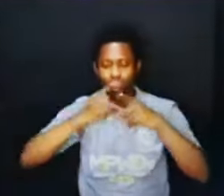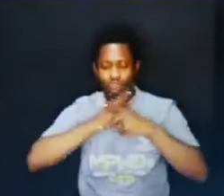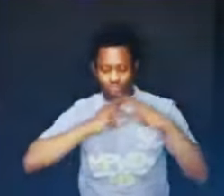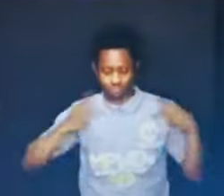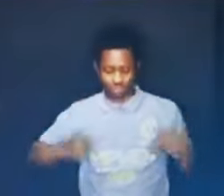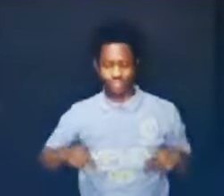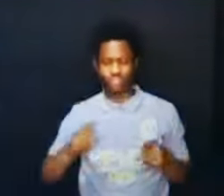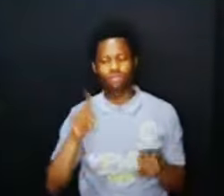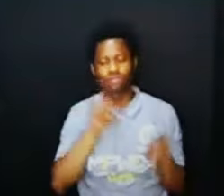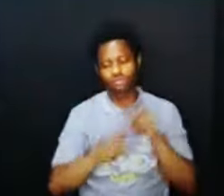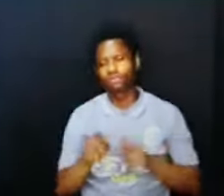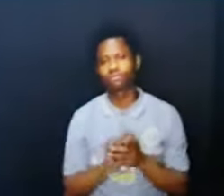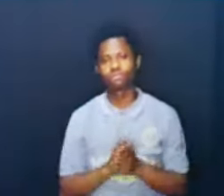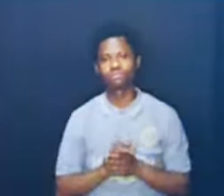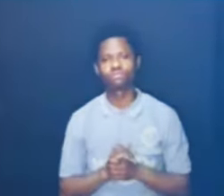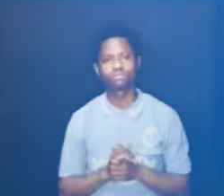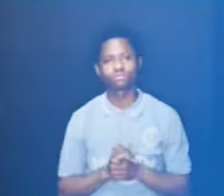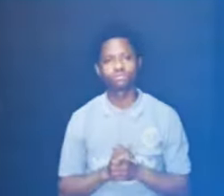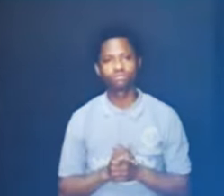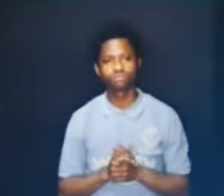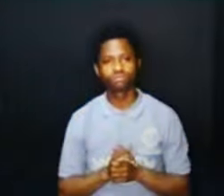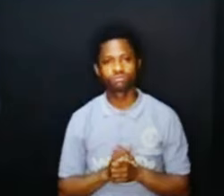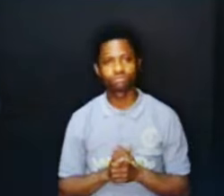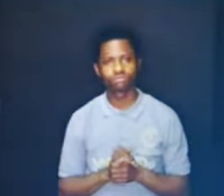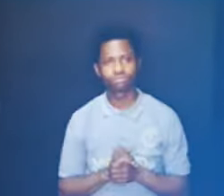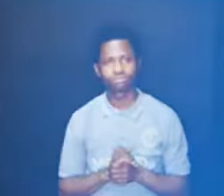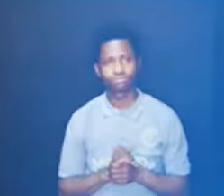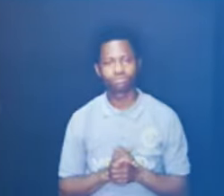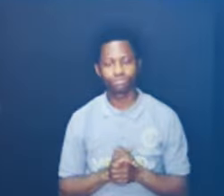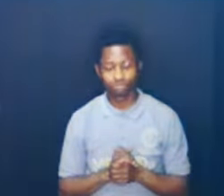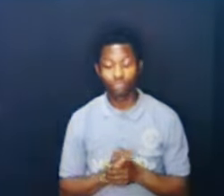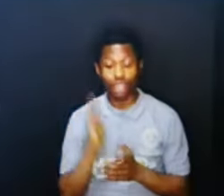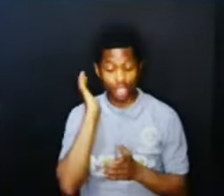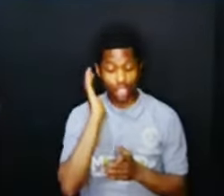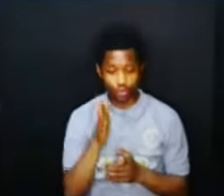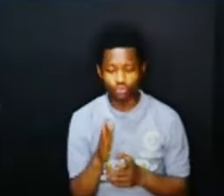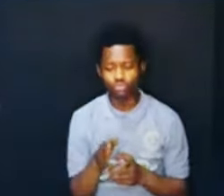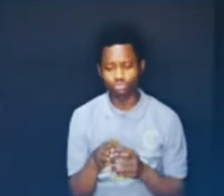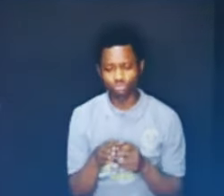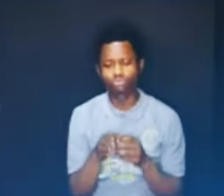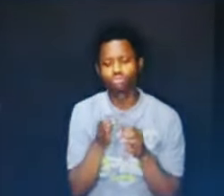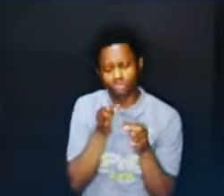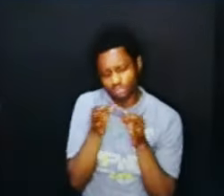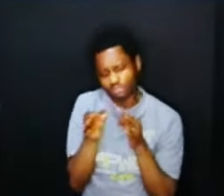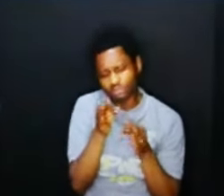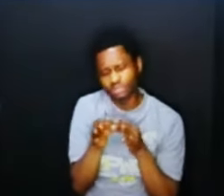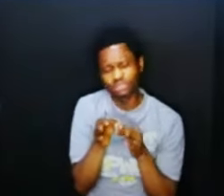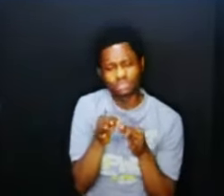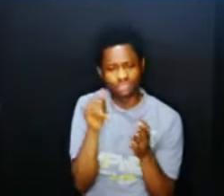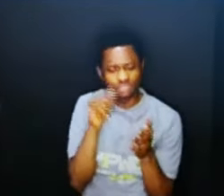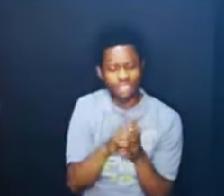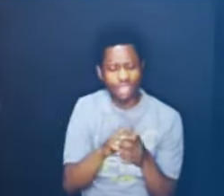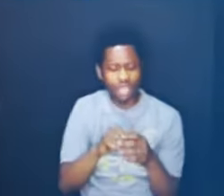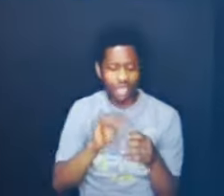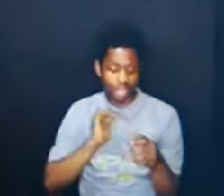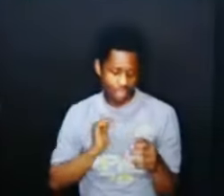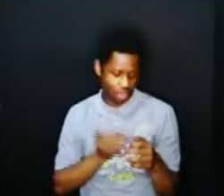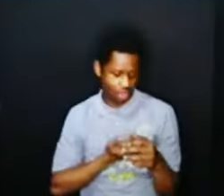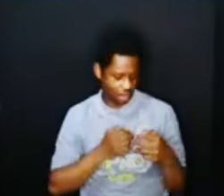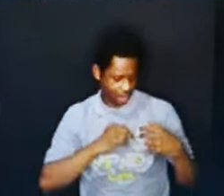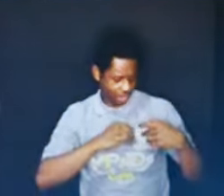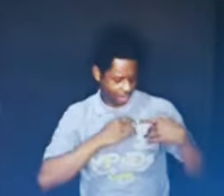Sadducee for the end. Now, I also bring to fore the fact that the condition of our hearts